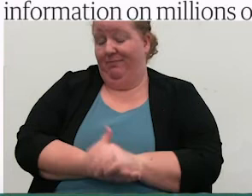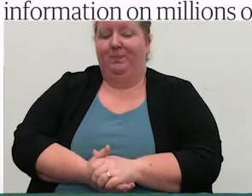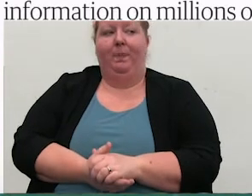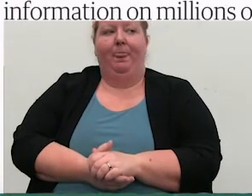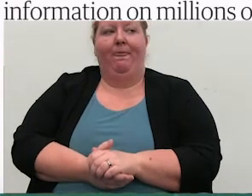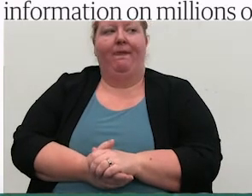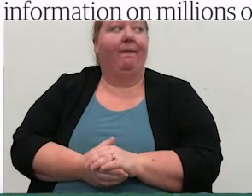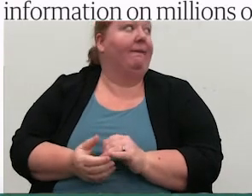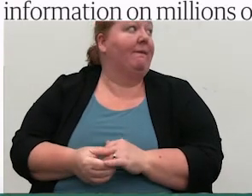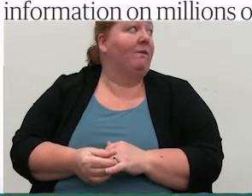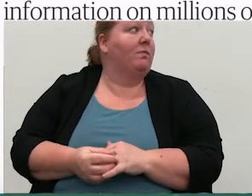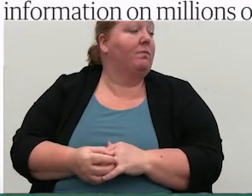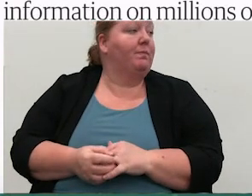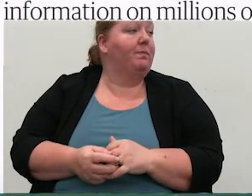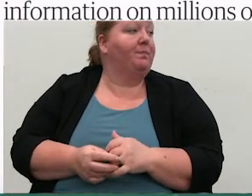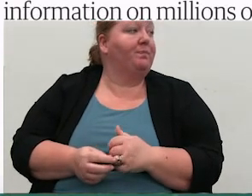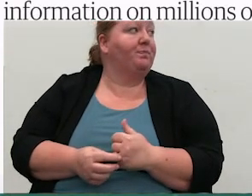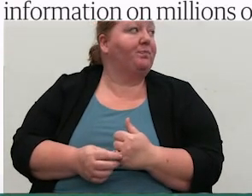This is